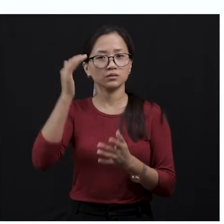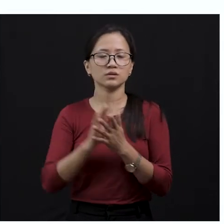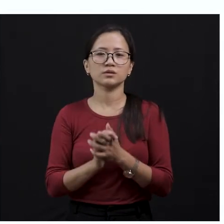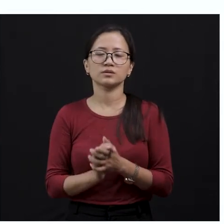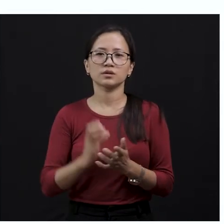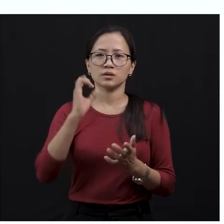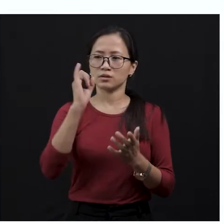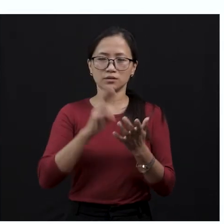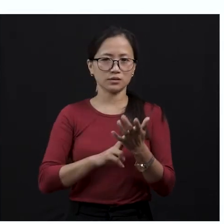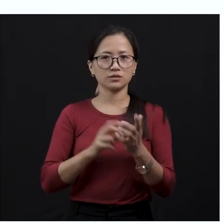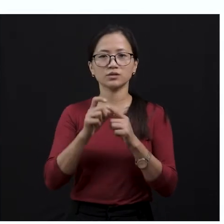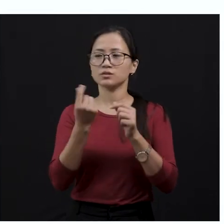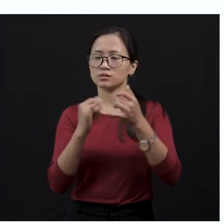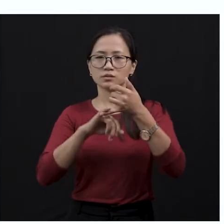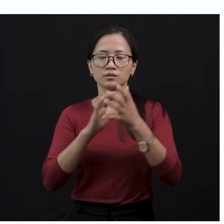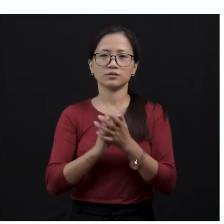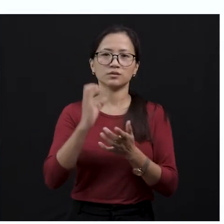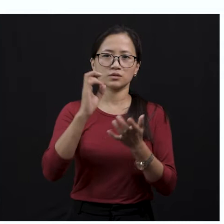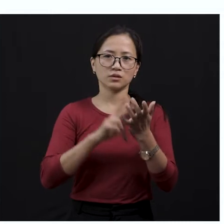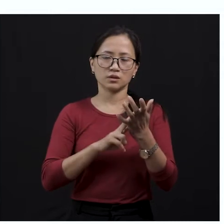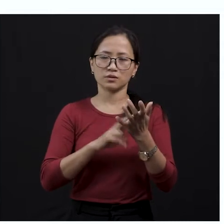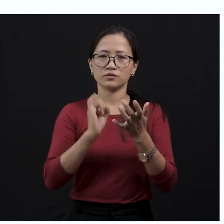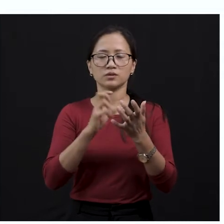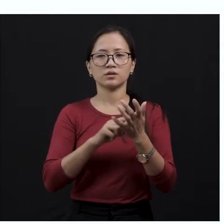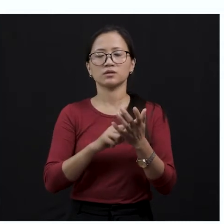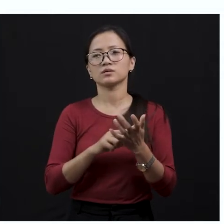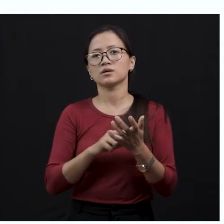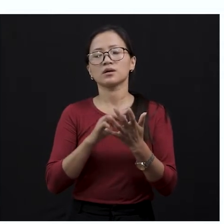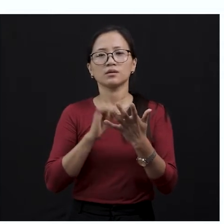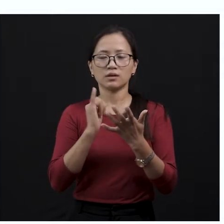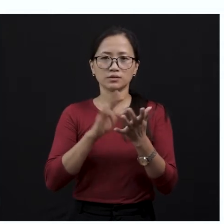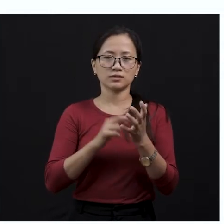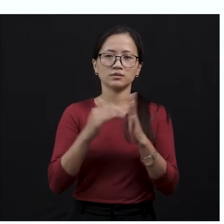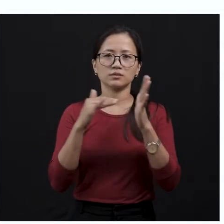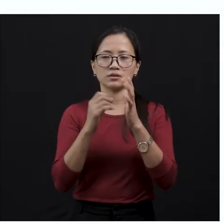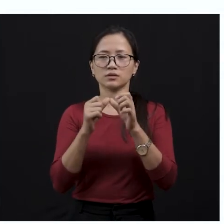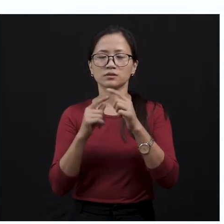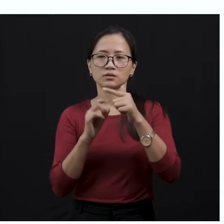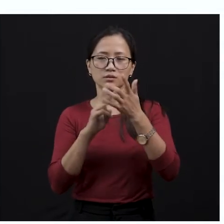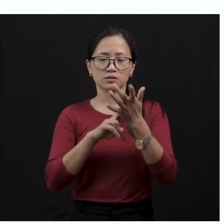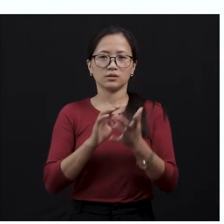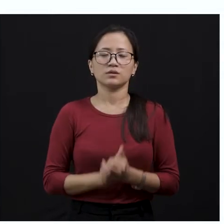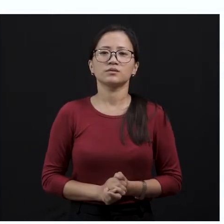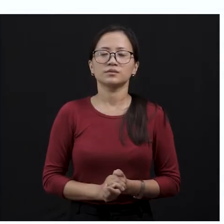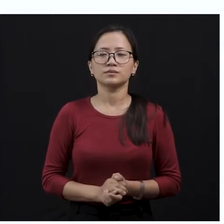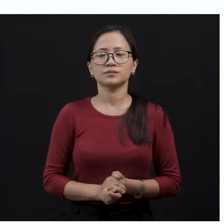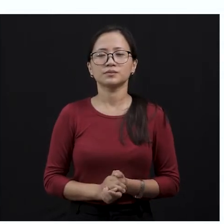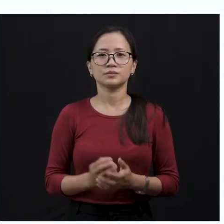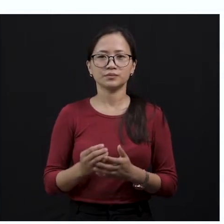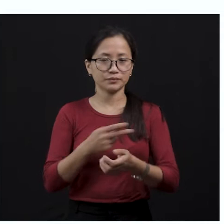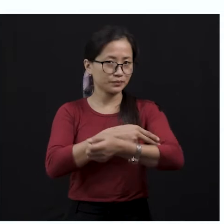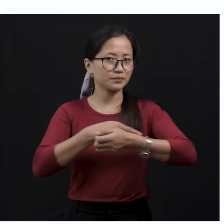is because this civilization was discovered near the river Indus. That is why it